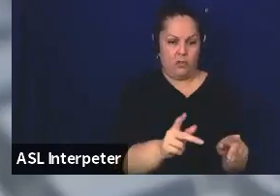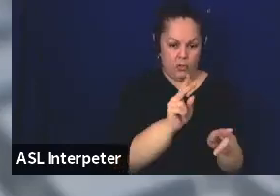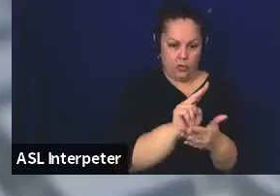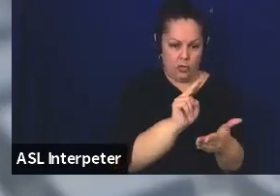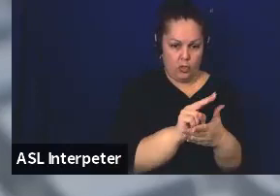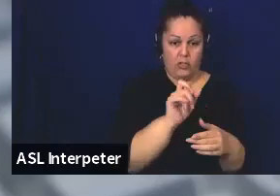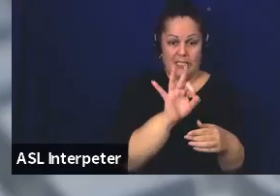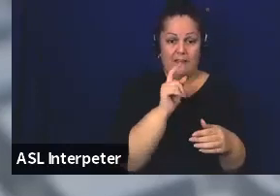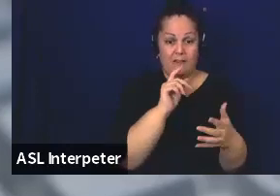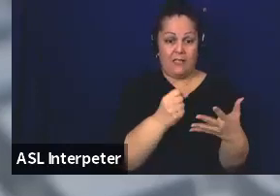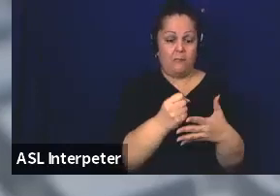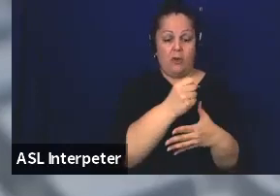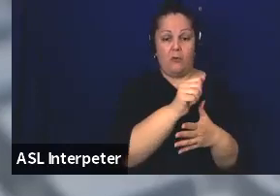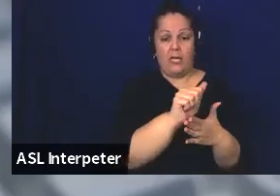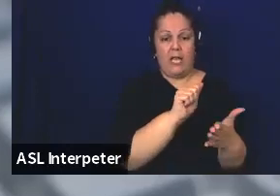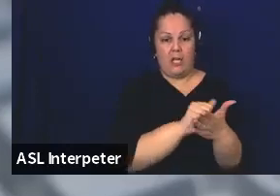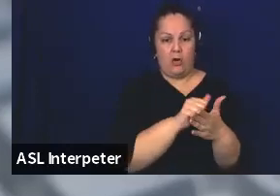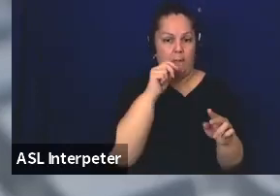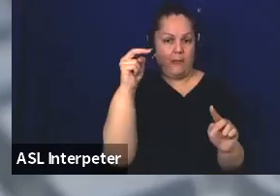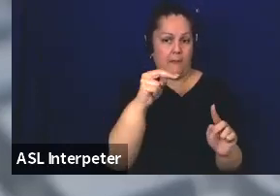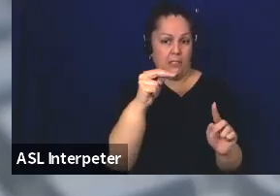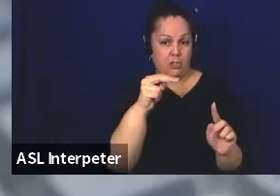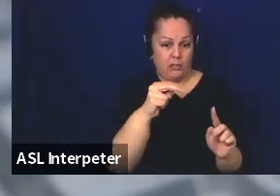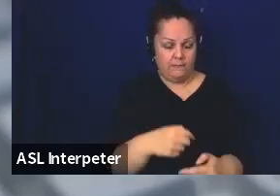if their primary accounts are being monitored.